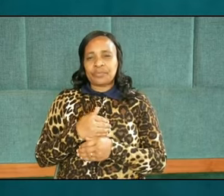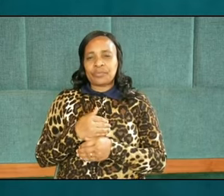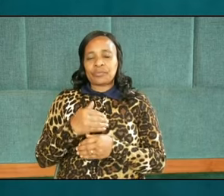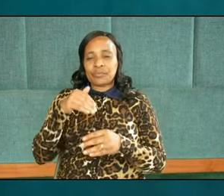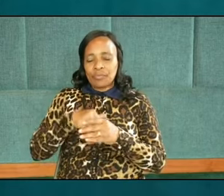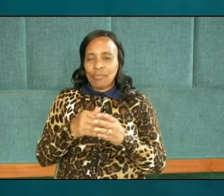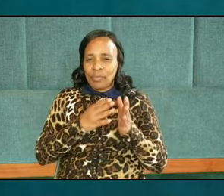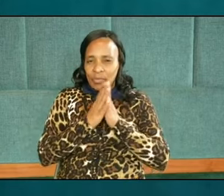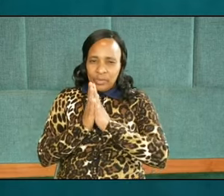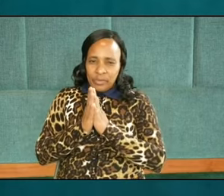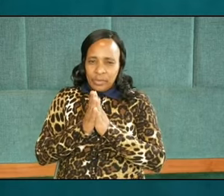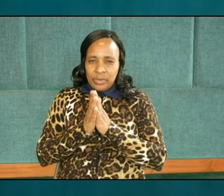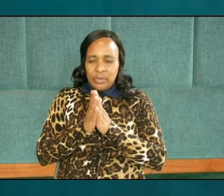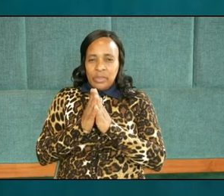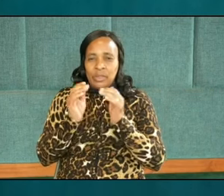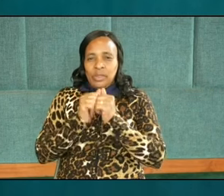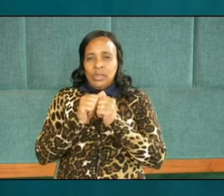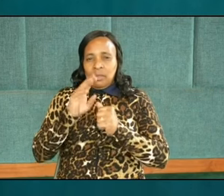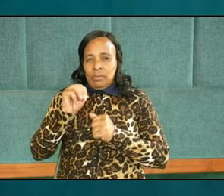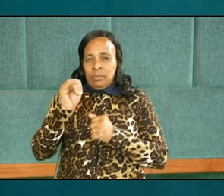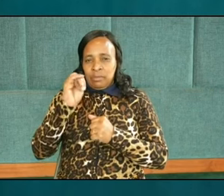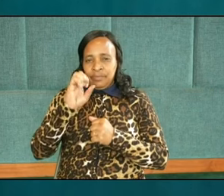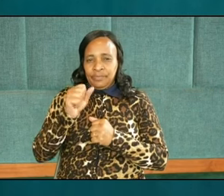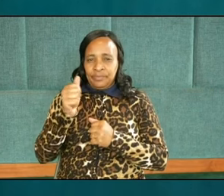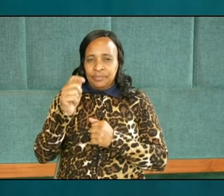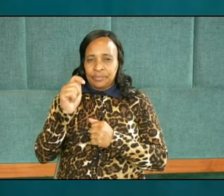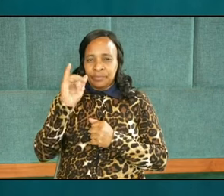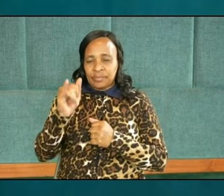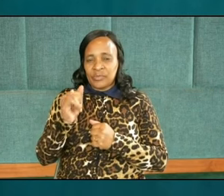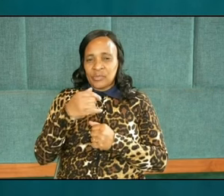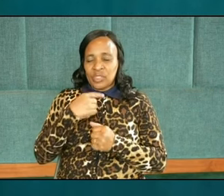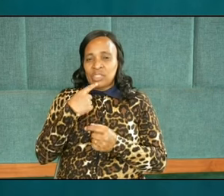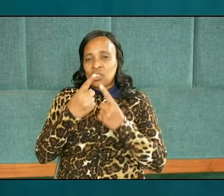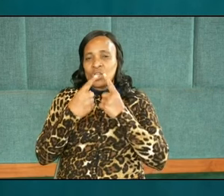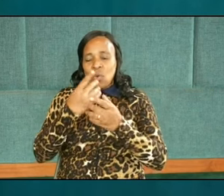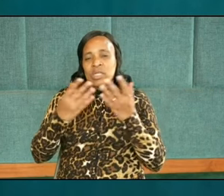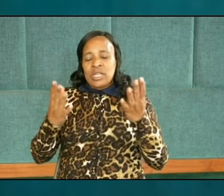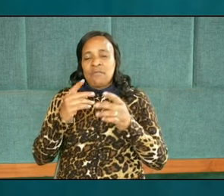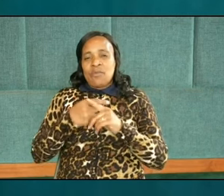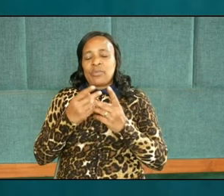Before we go into the story with Misati, let me just say one thing from our key text.